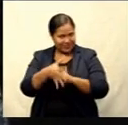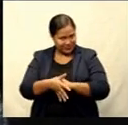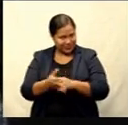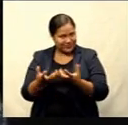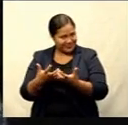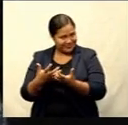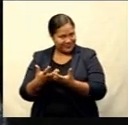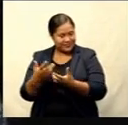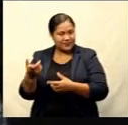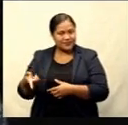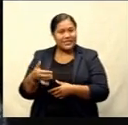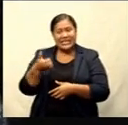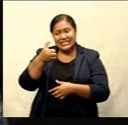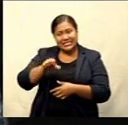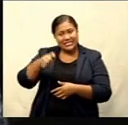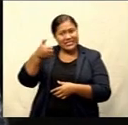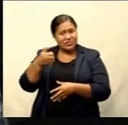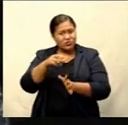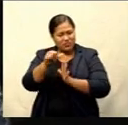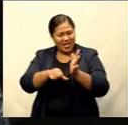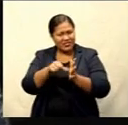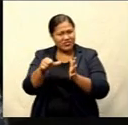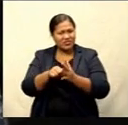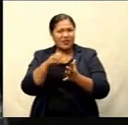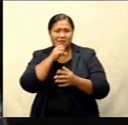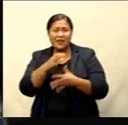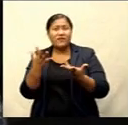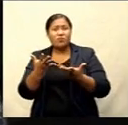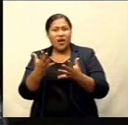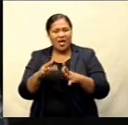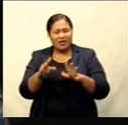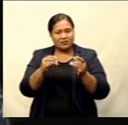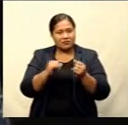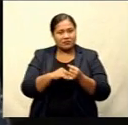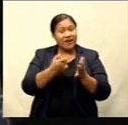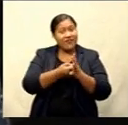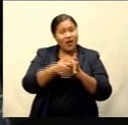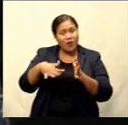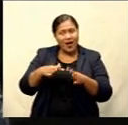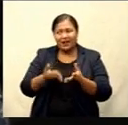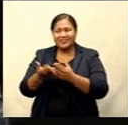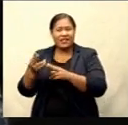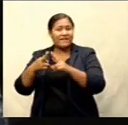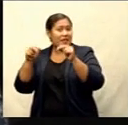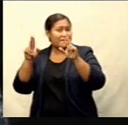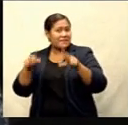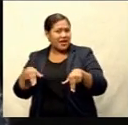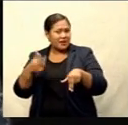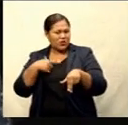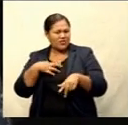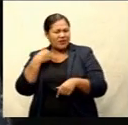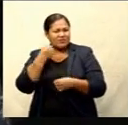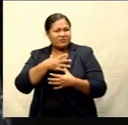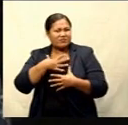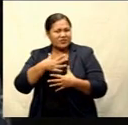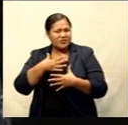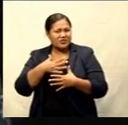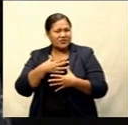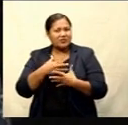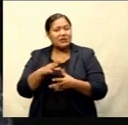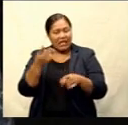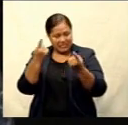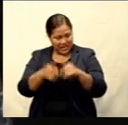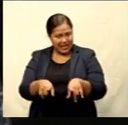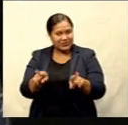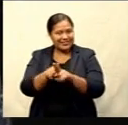The 62-year-old man from Grantham Road, who presented at the FEMET Field Hospital in respiratory distress, died on the same